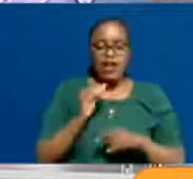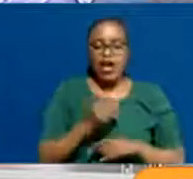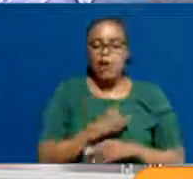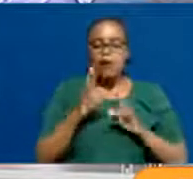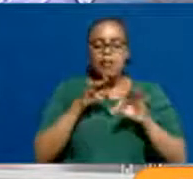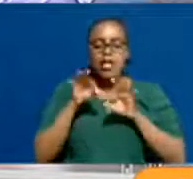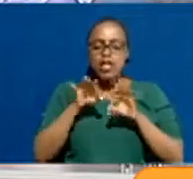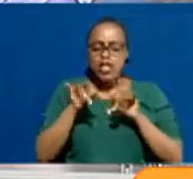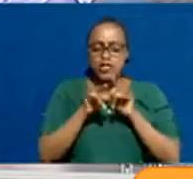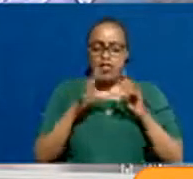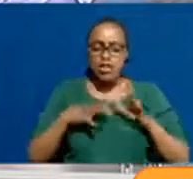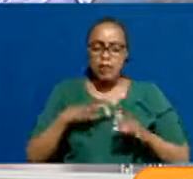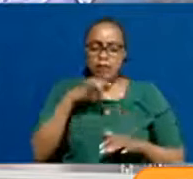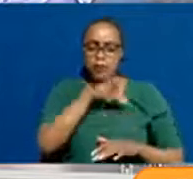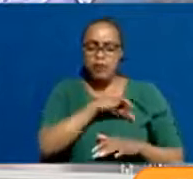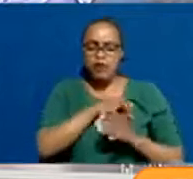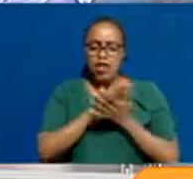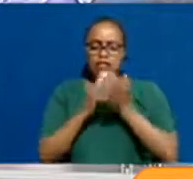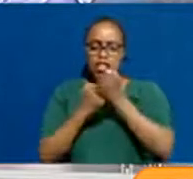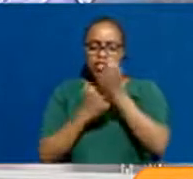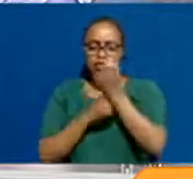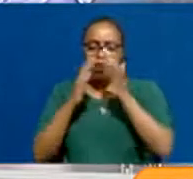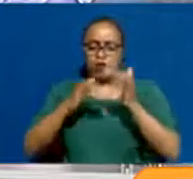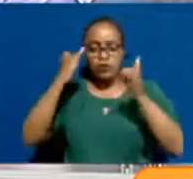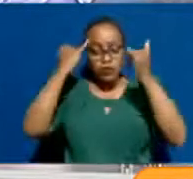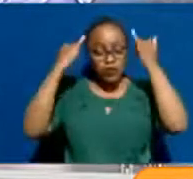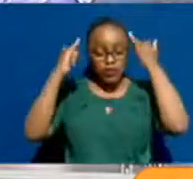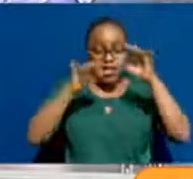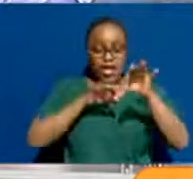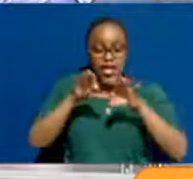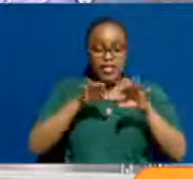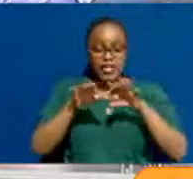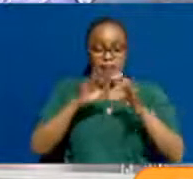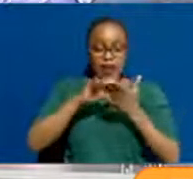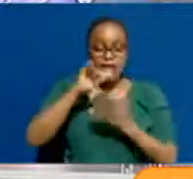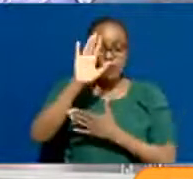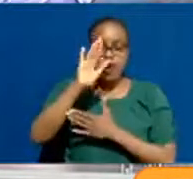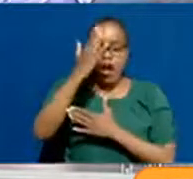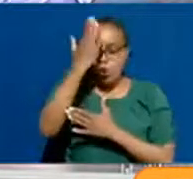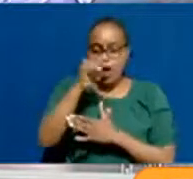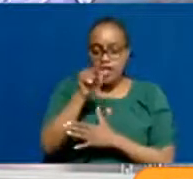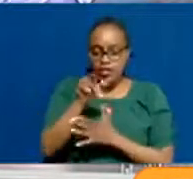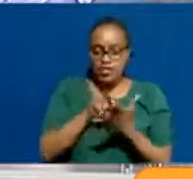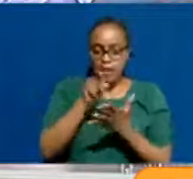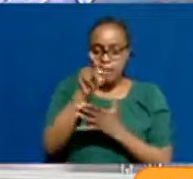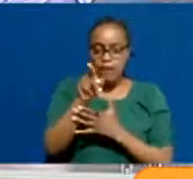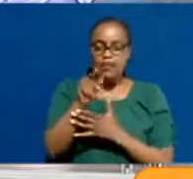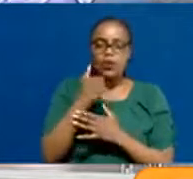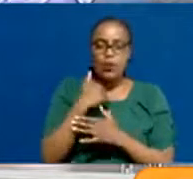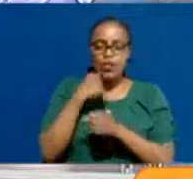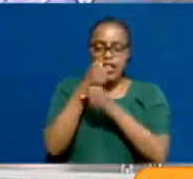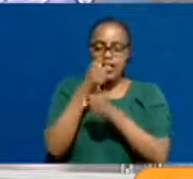interacted with both the beneficiaries and sponsor of the initiative, explains further why the mode of payment was arrived